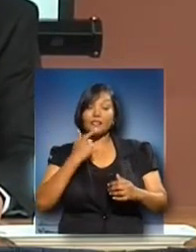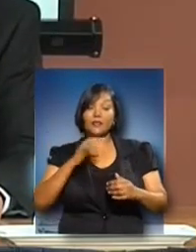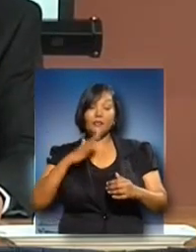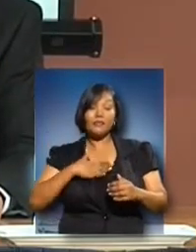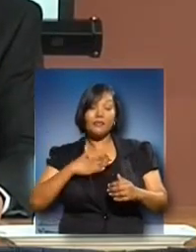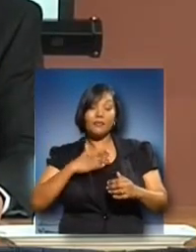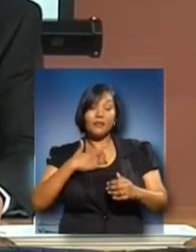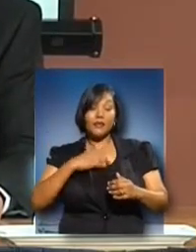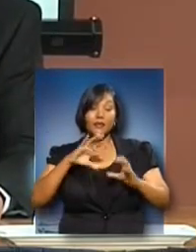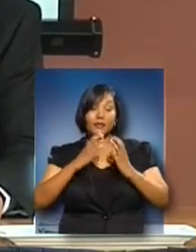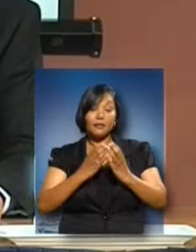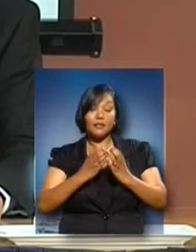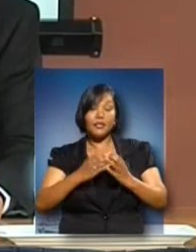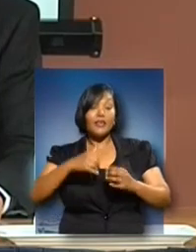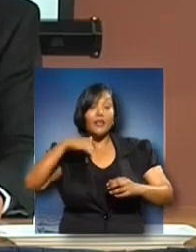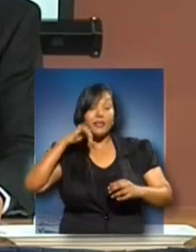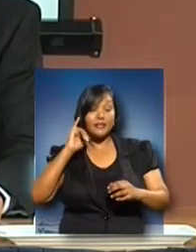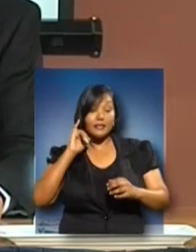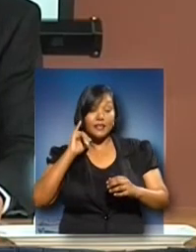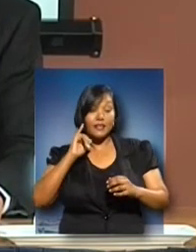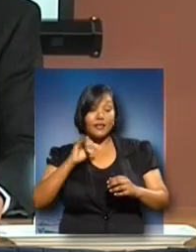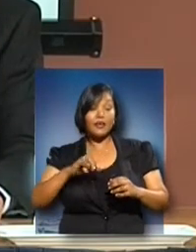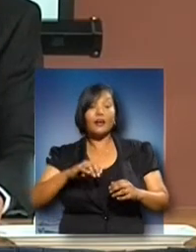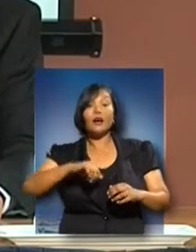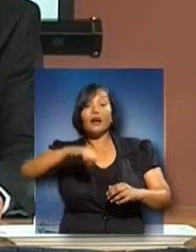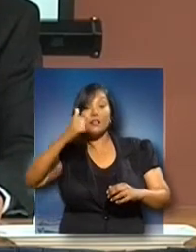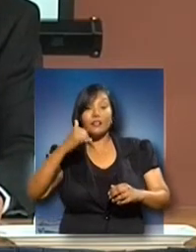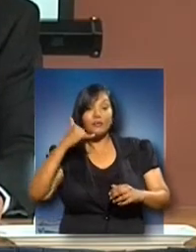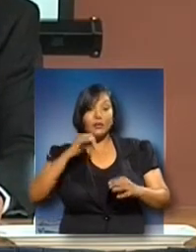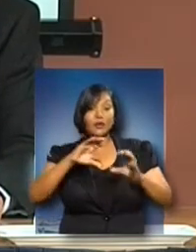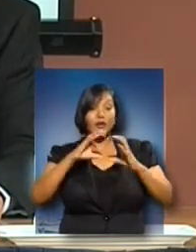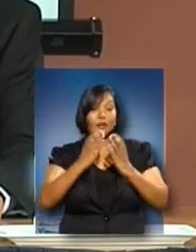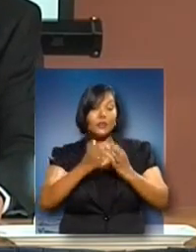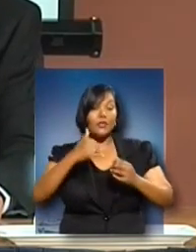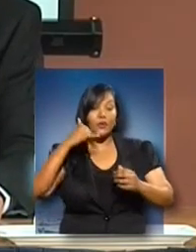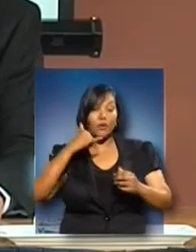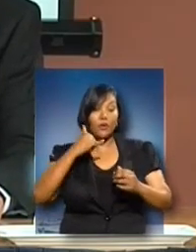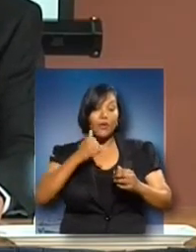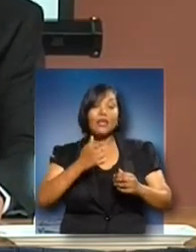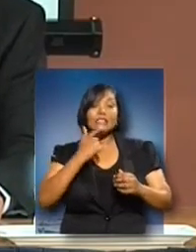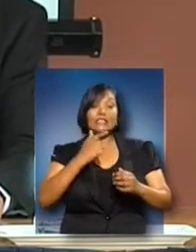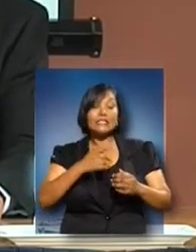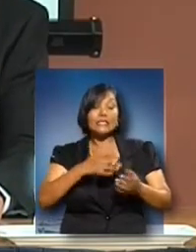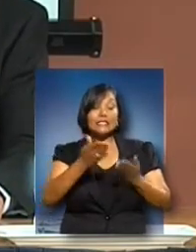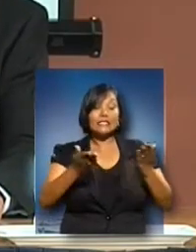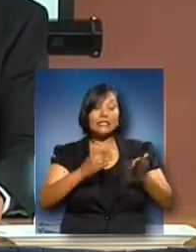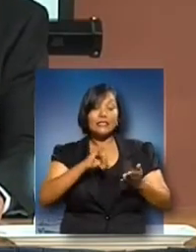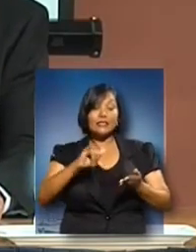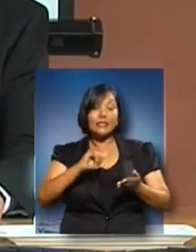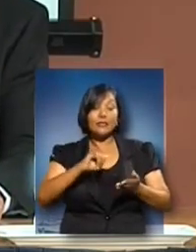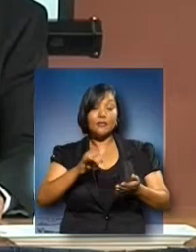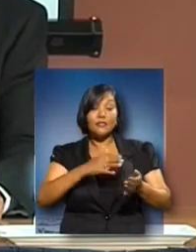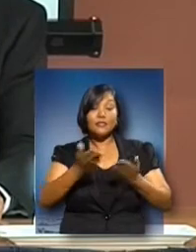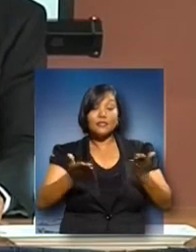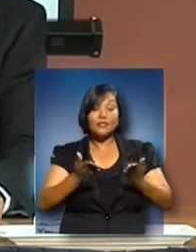yesterday your competition called me and they offer me lower money per the same